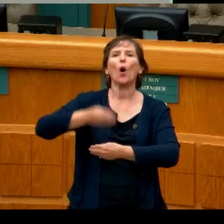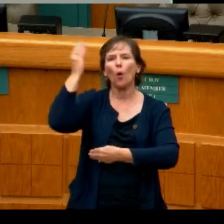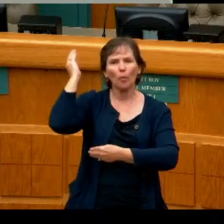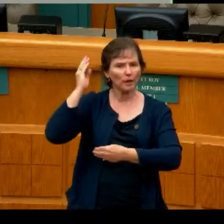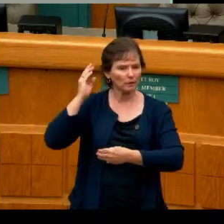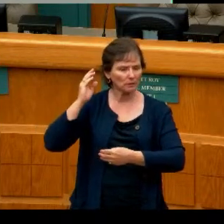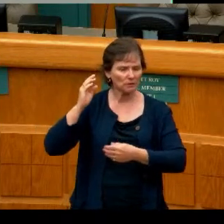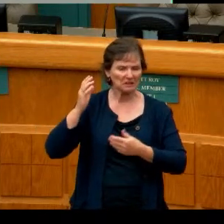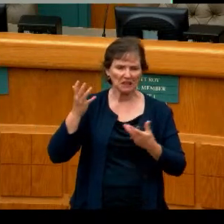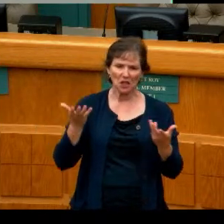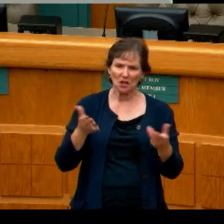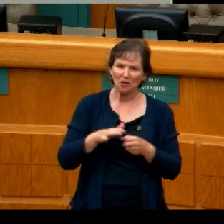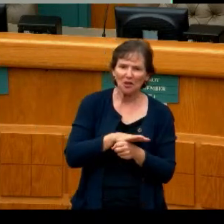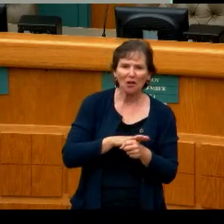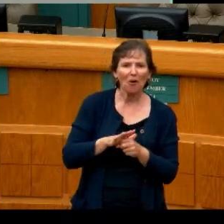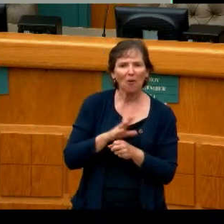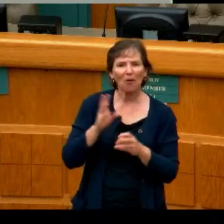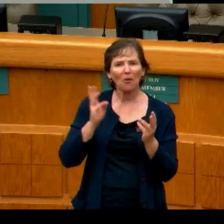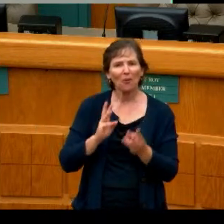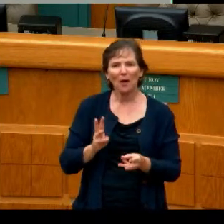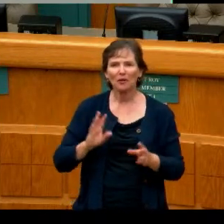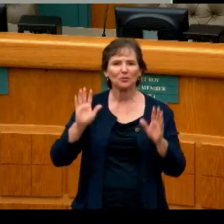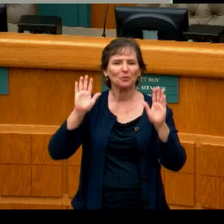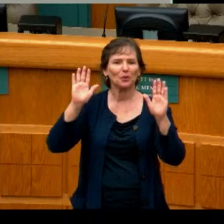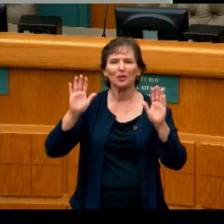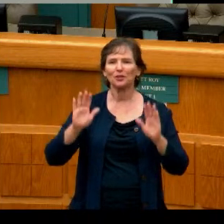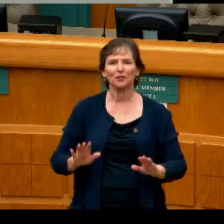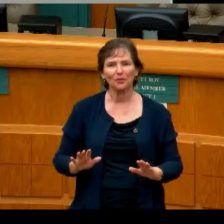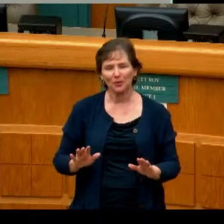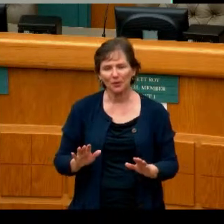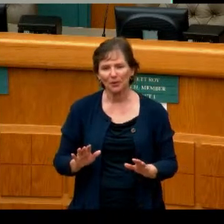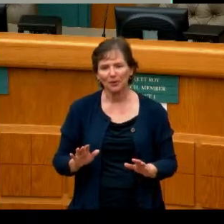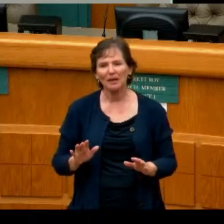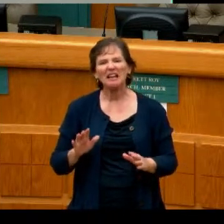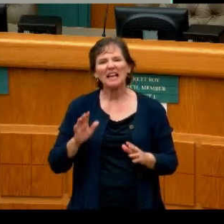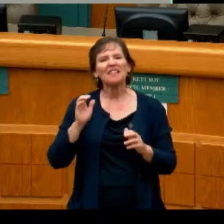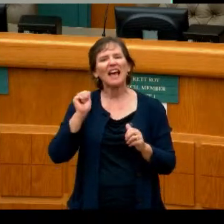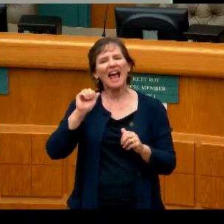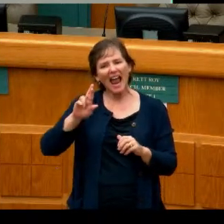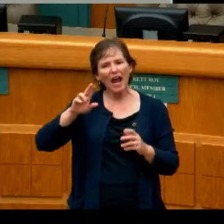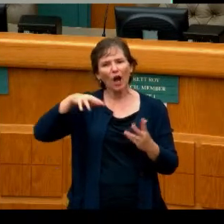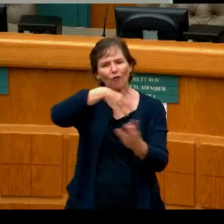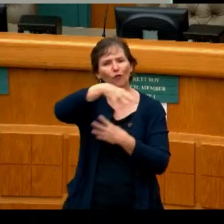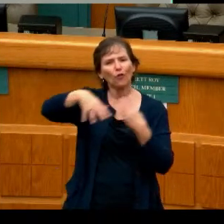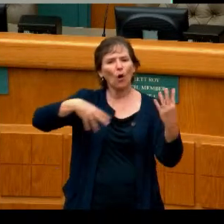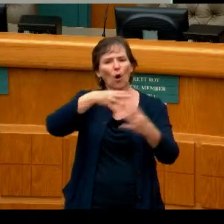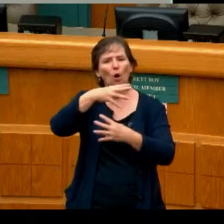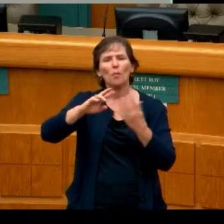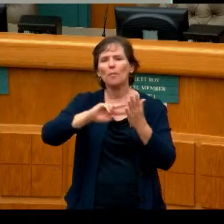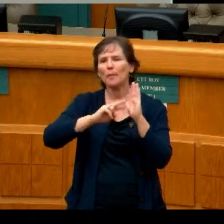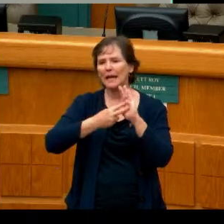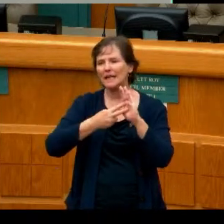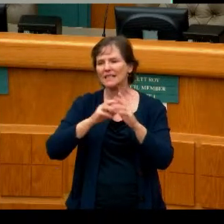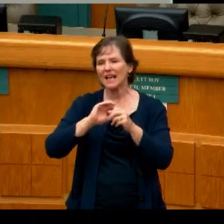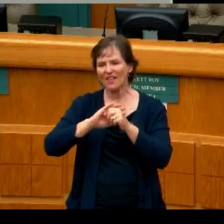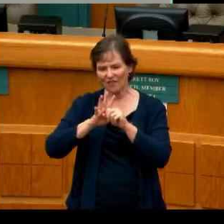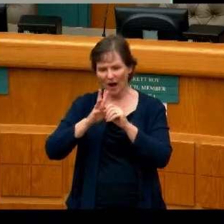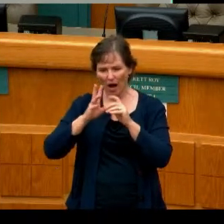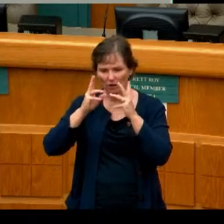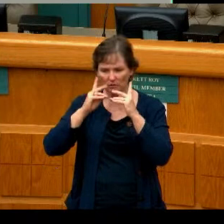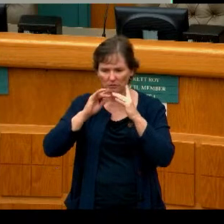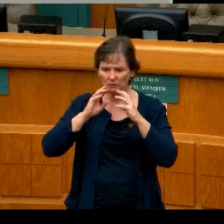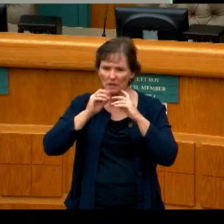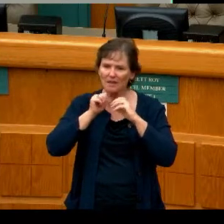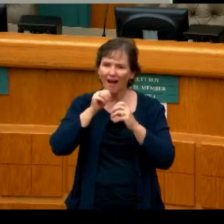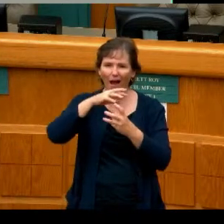the way of their Thanksgiving. If you're going to do this, open windows. We're in the coastal bend. It was great weather lately.